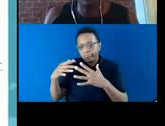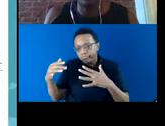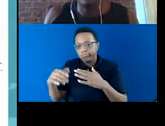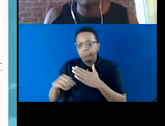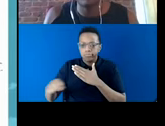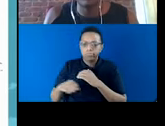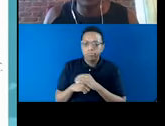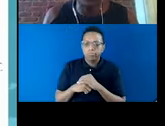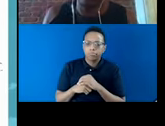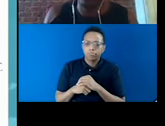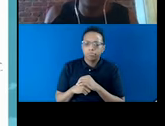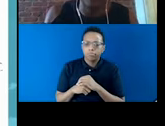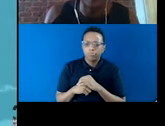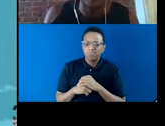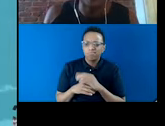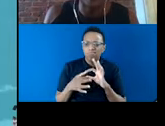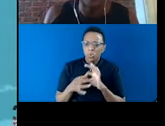And so what does this have to do with gender?